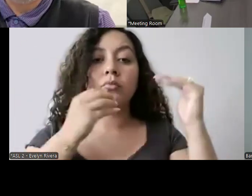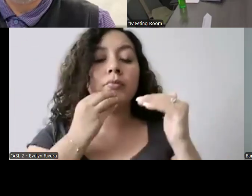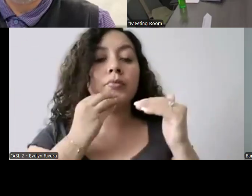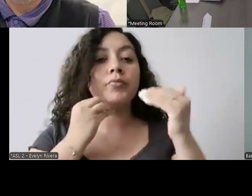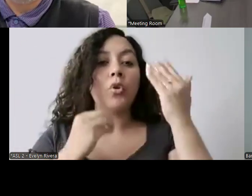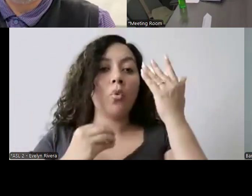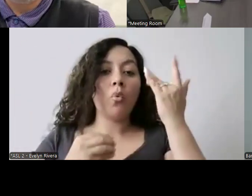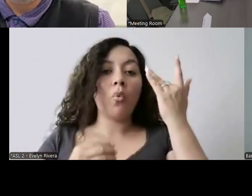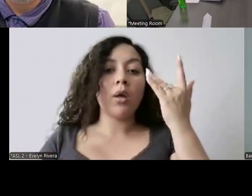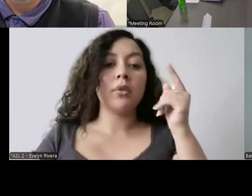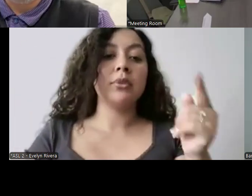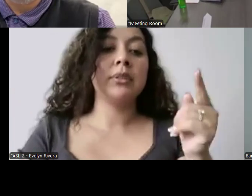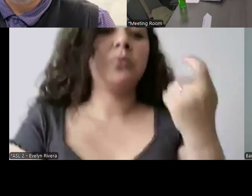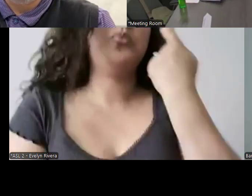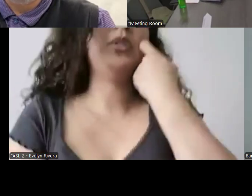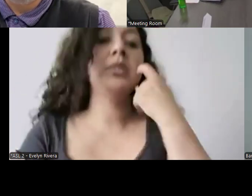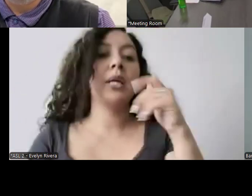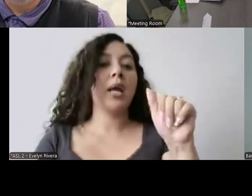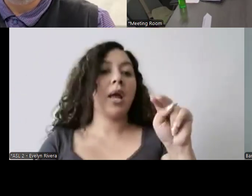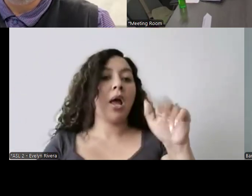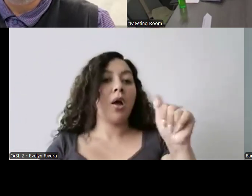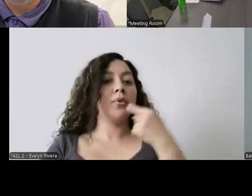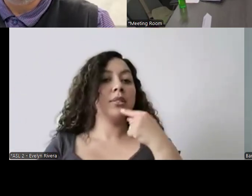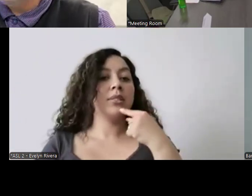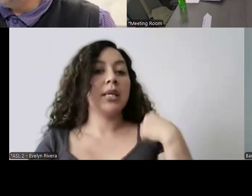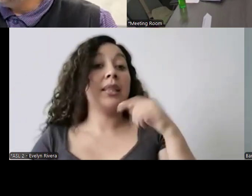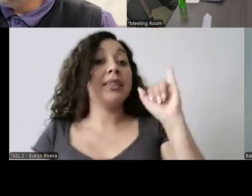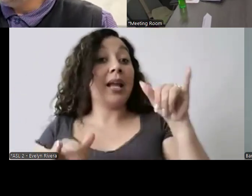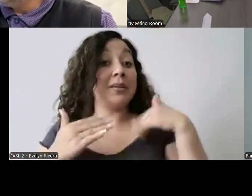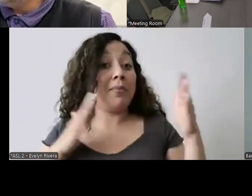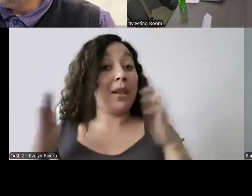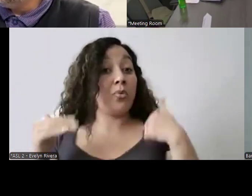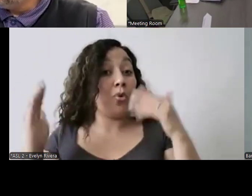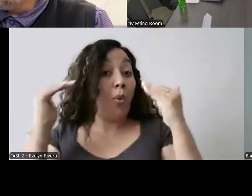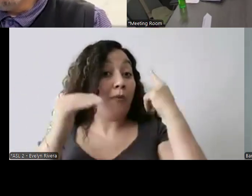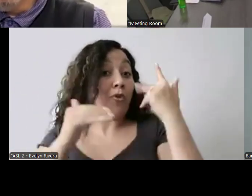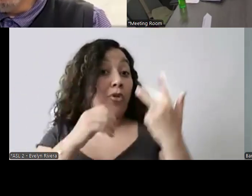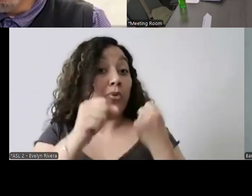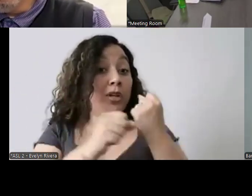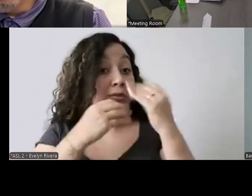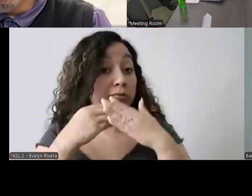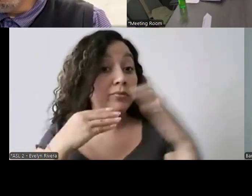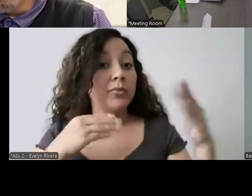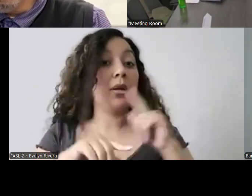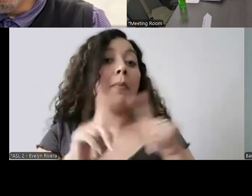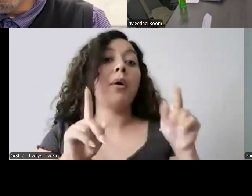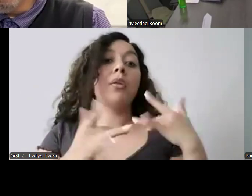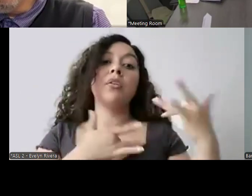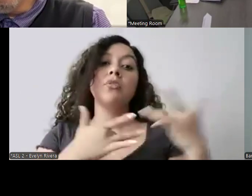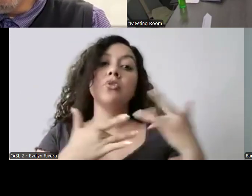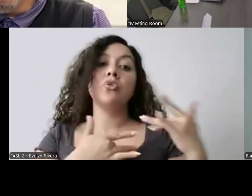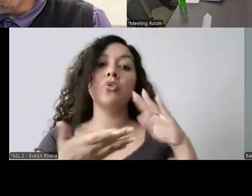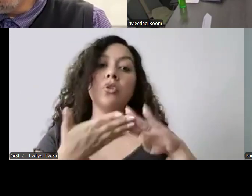Because as Anna was saying, right, this is the plan we're going with for 3 years. But if the concerns that are in the